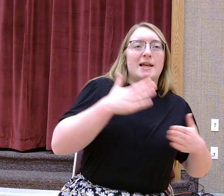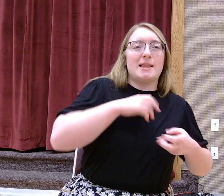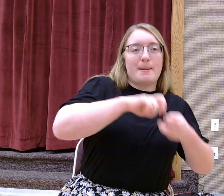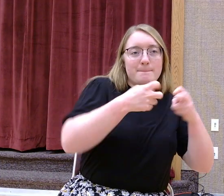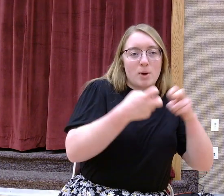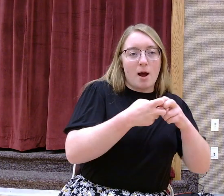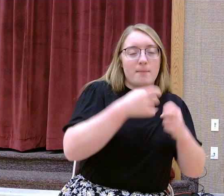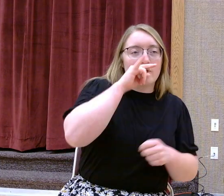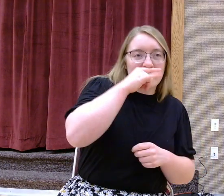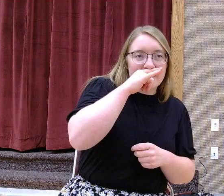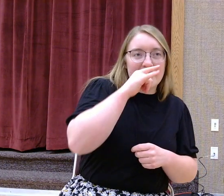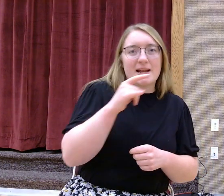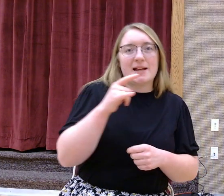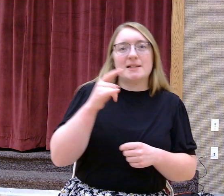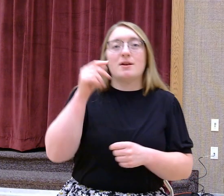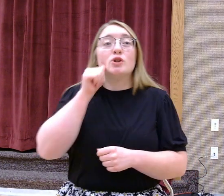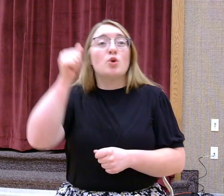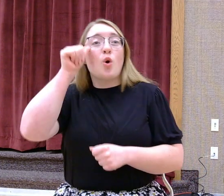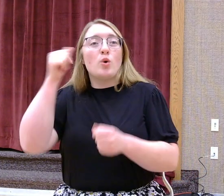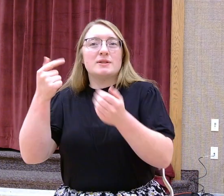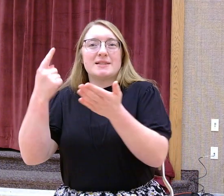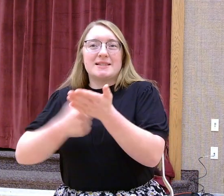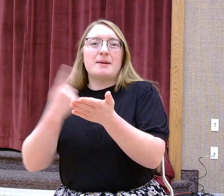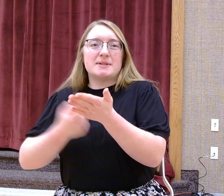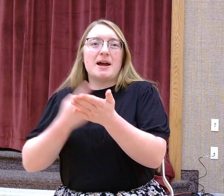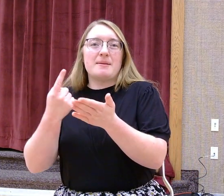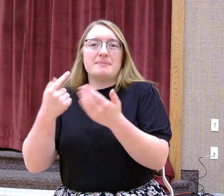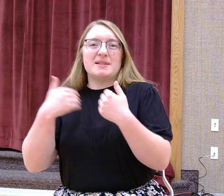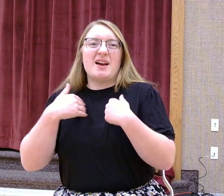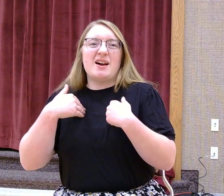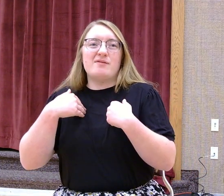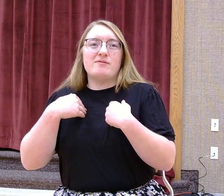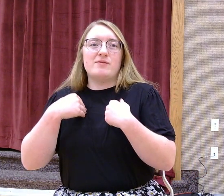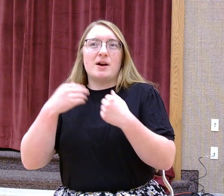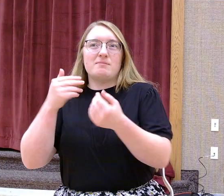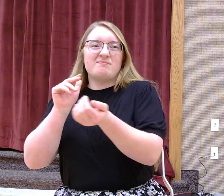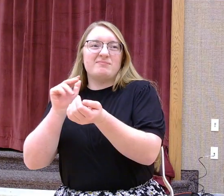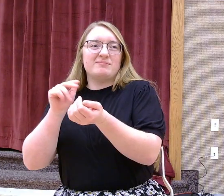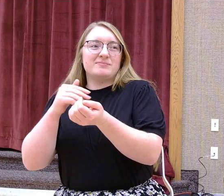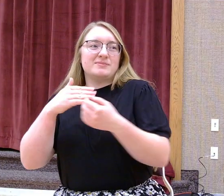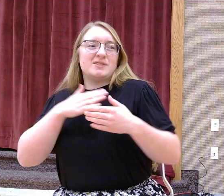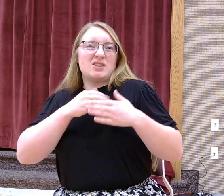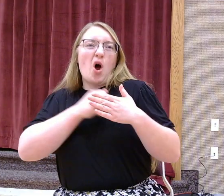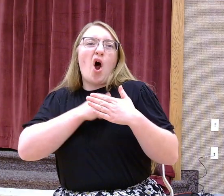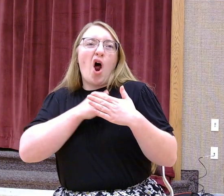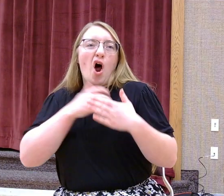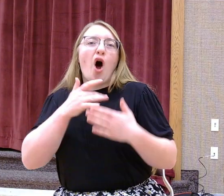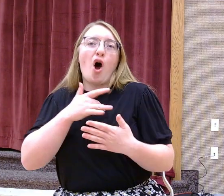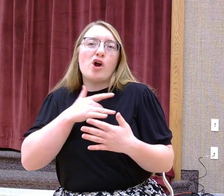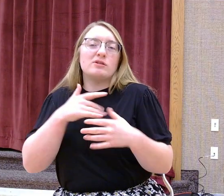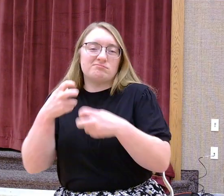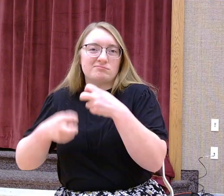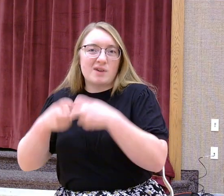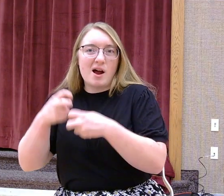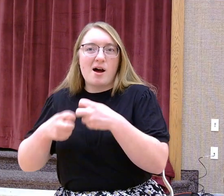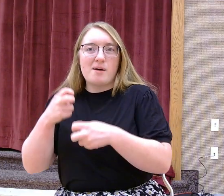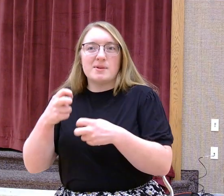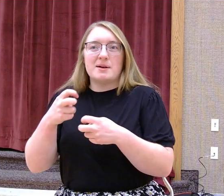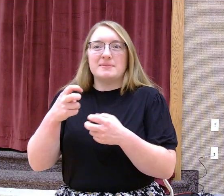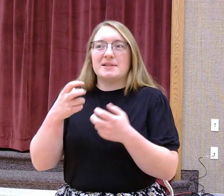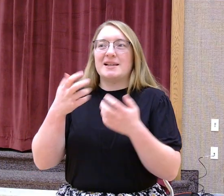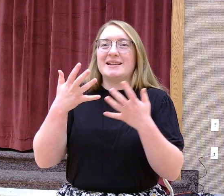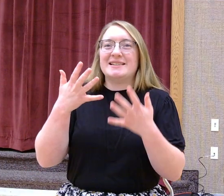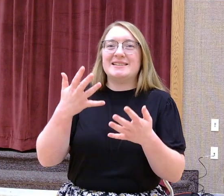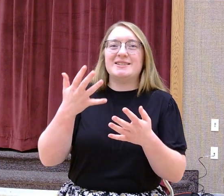Okay? If alone, you want to provide 2 minutes before getting help in infants. In adults, we don't care about you as much, so you